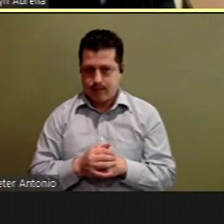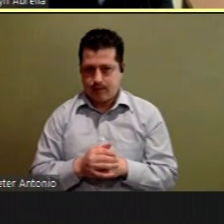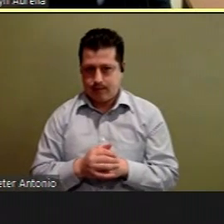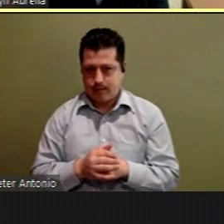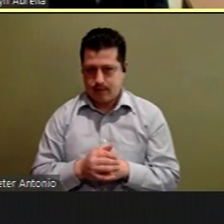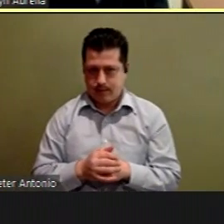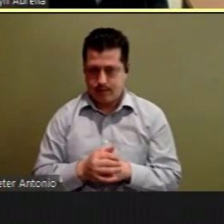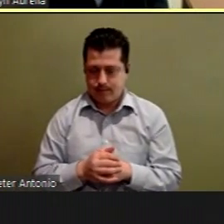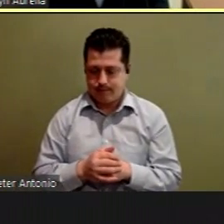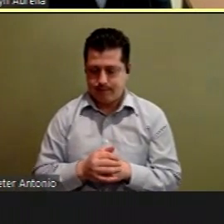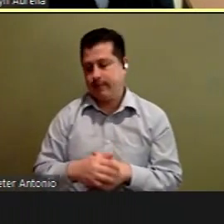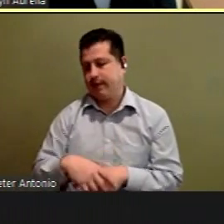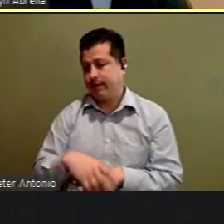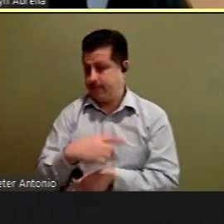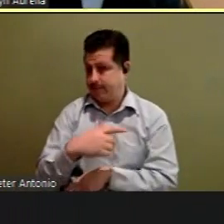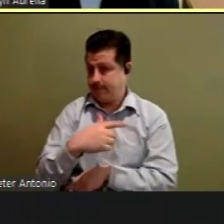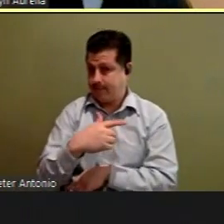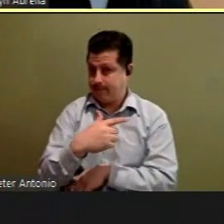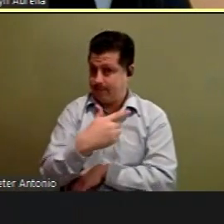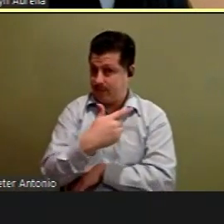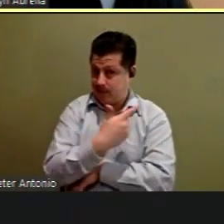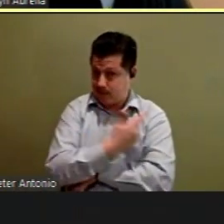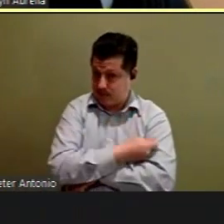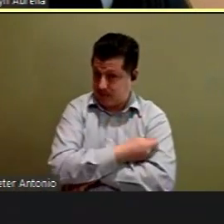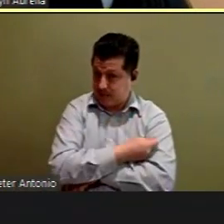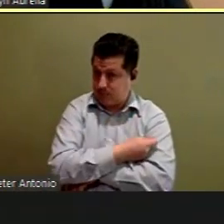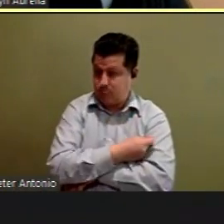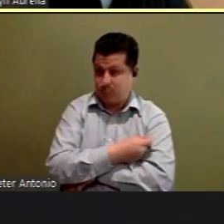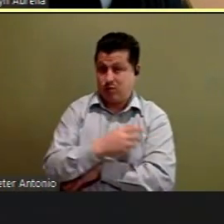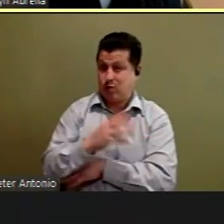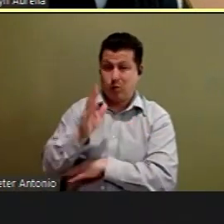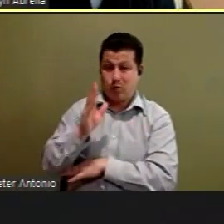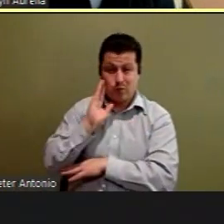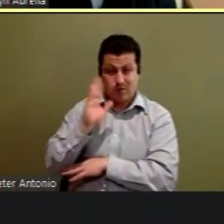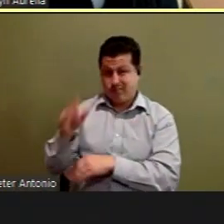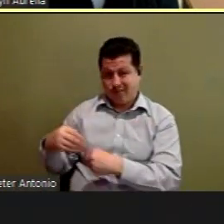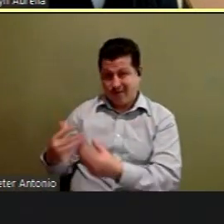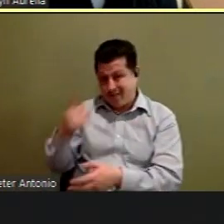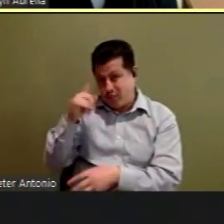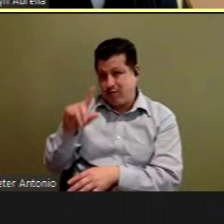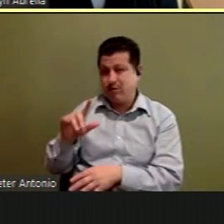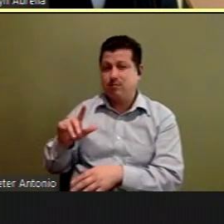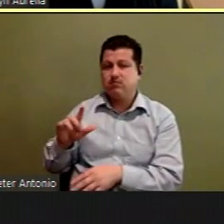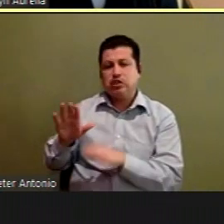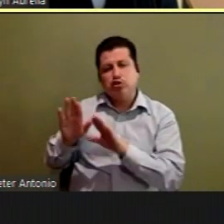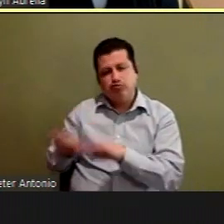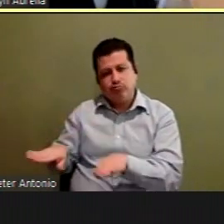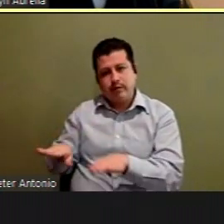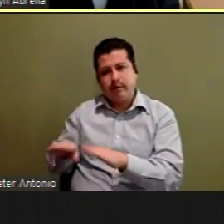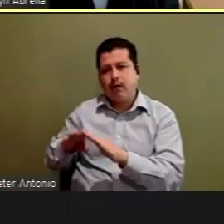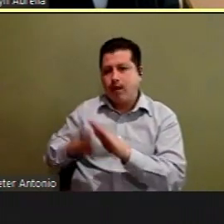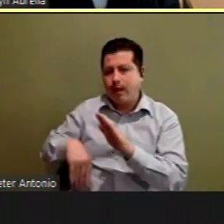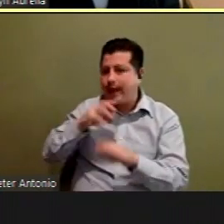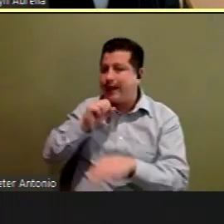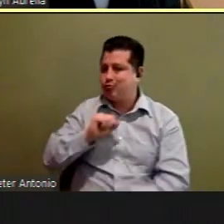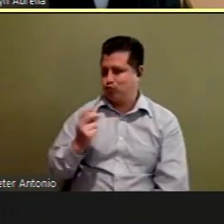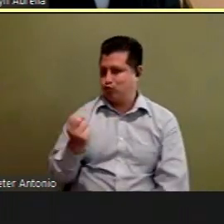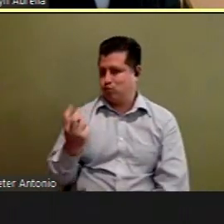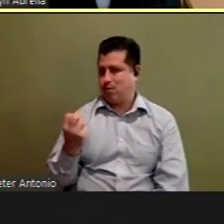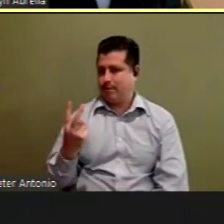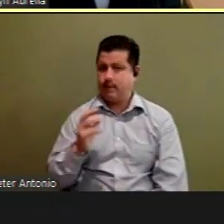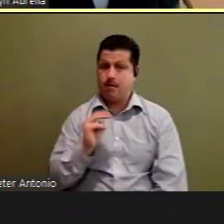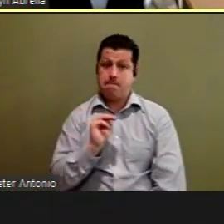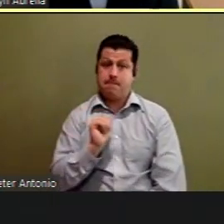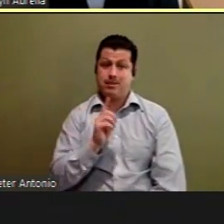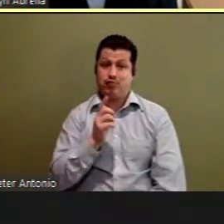Vaccines are not expected to be offered to children under 12 for a very long time. For Moderna, you can start